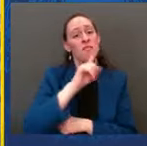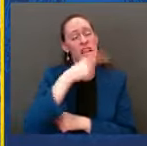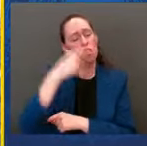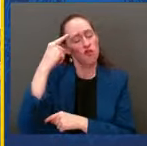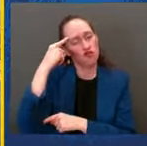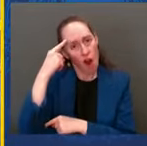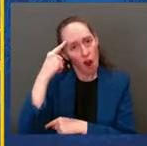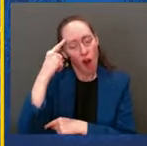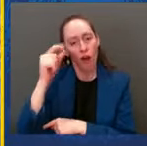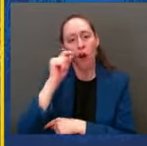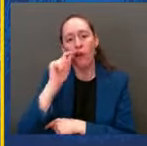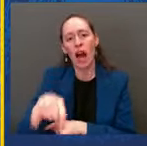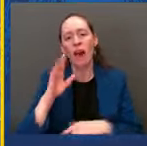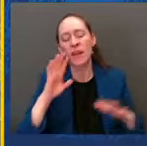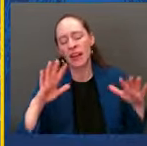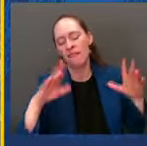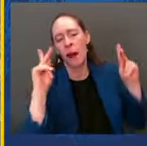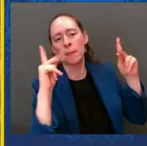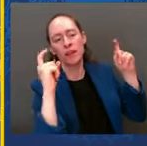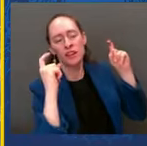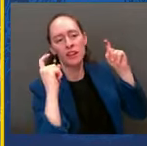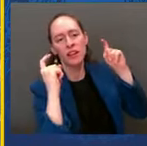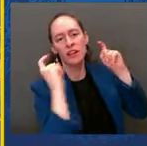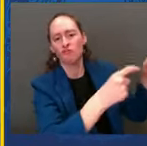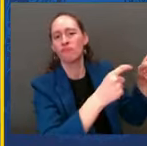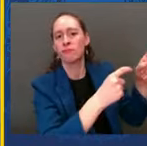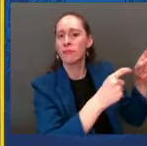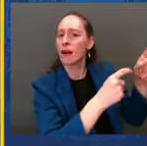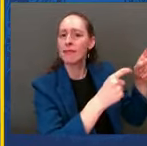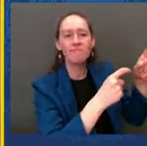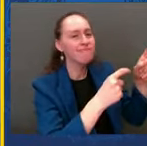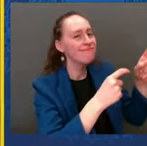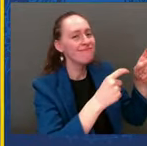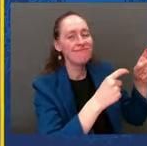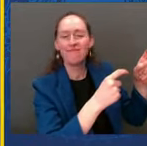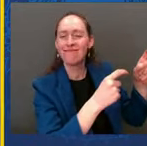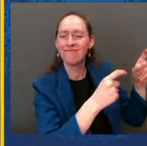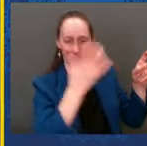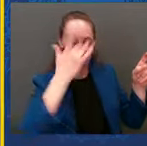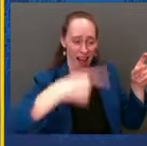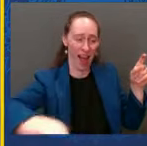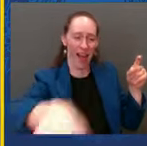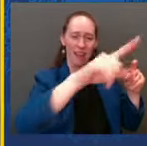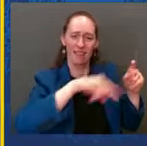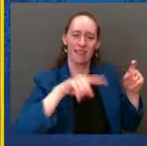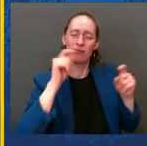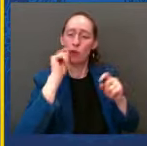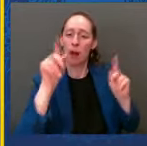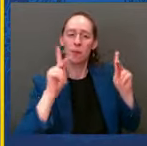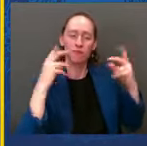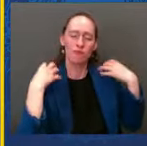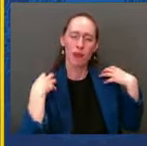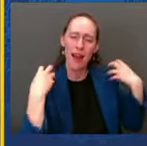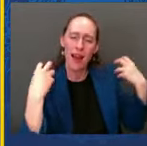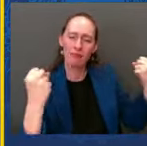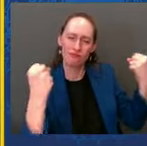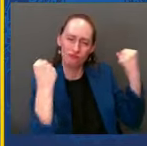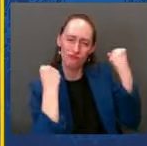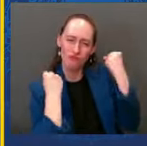of the defenders of Ukraine, thanks to the heroism of Ukrainian soldiers, but also thanks to the support given to Ukraine by the free